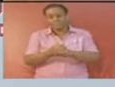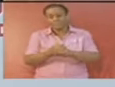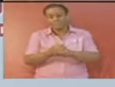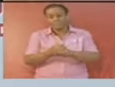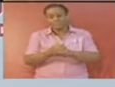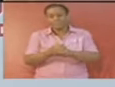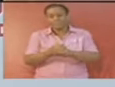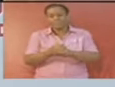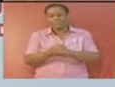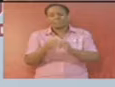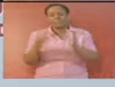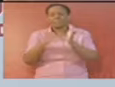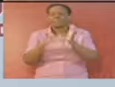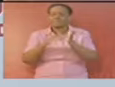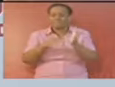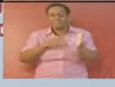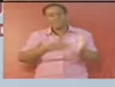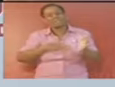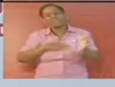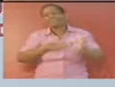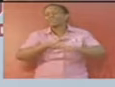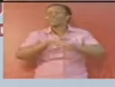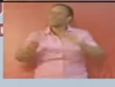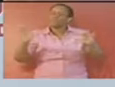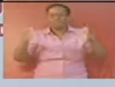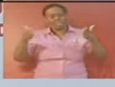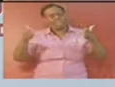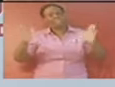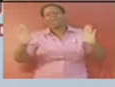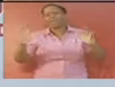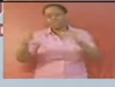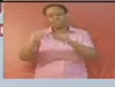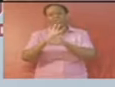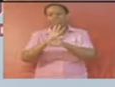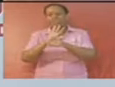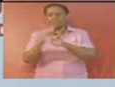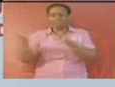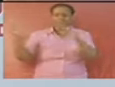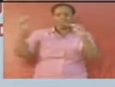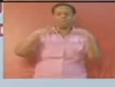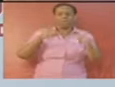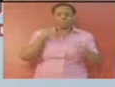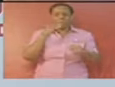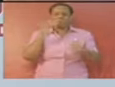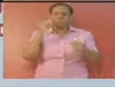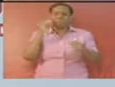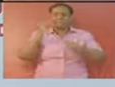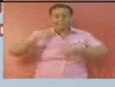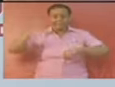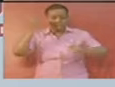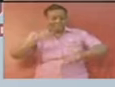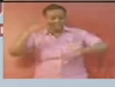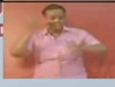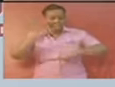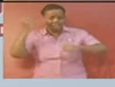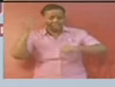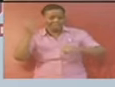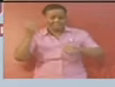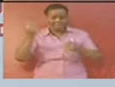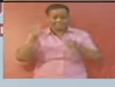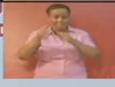your house this Christmas. We empathize, but we have one more month to go. And I guarantee you,